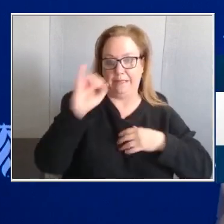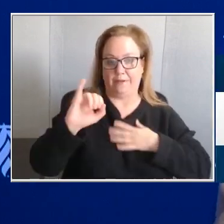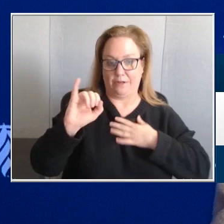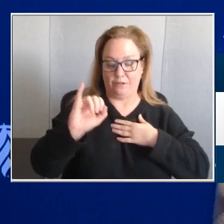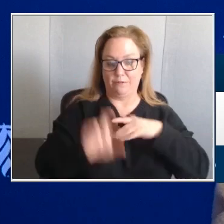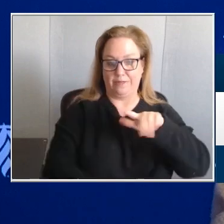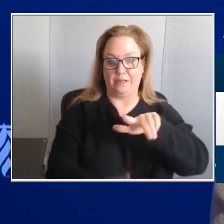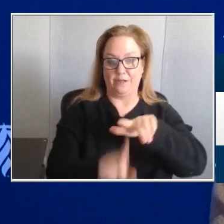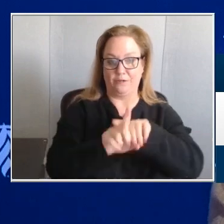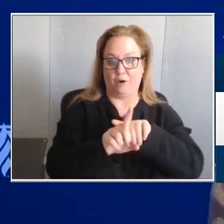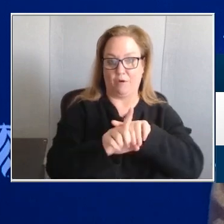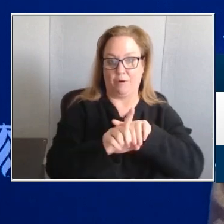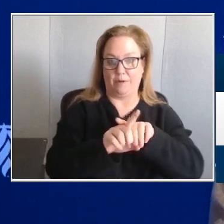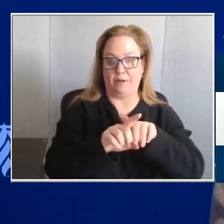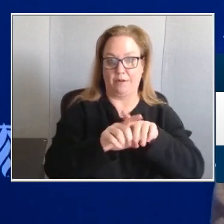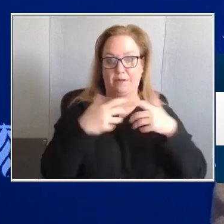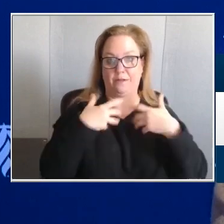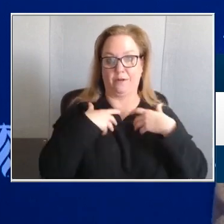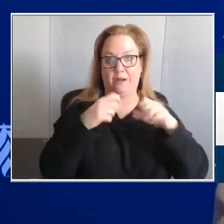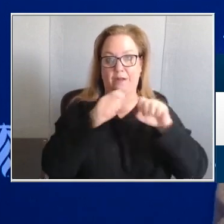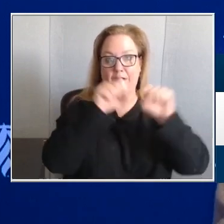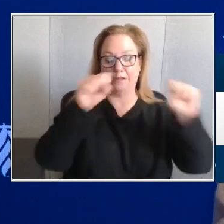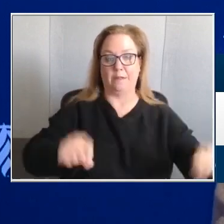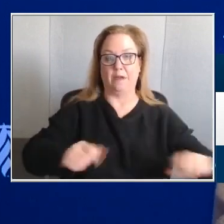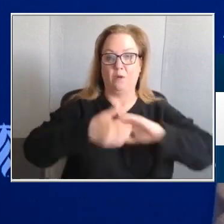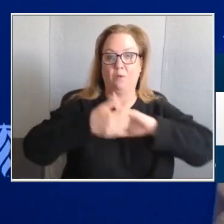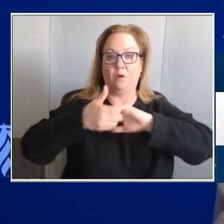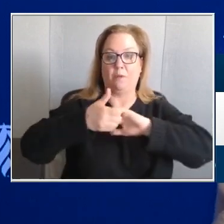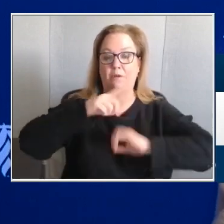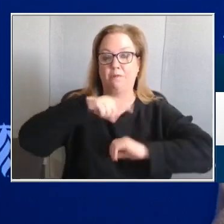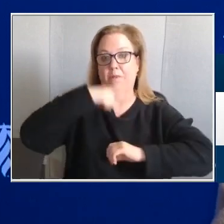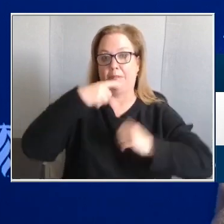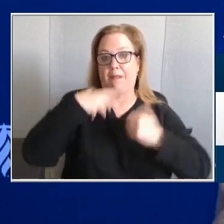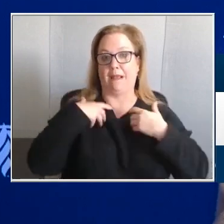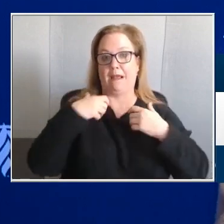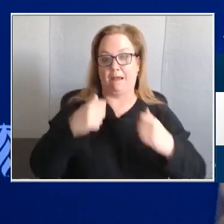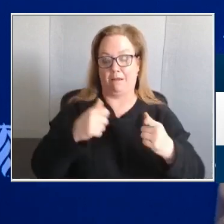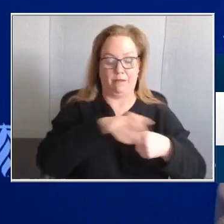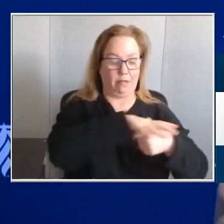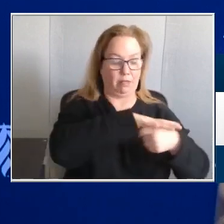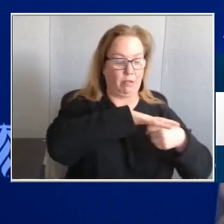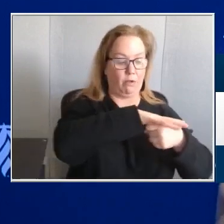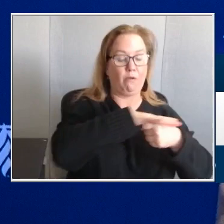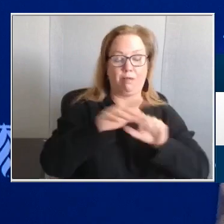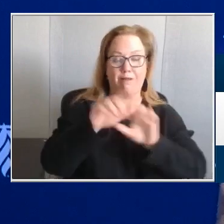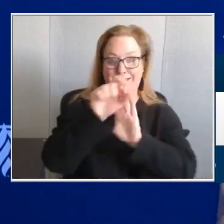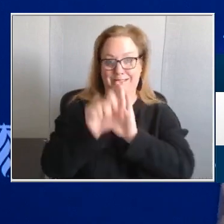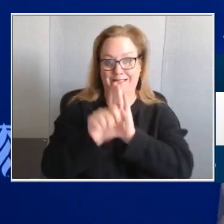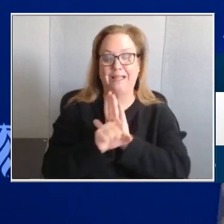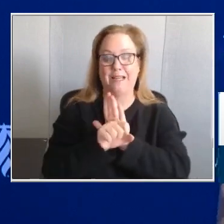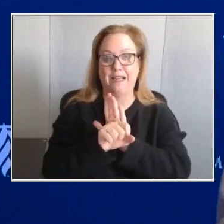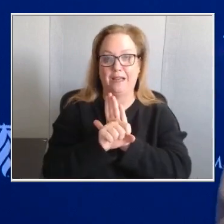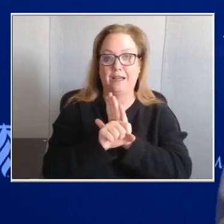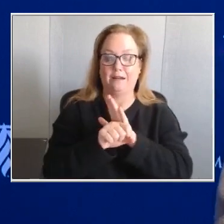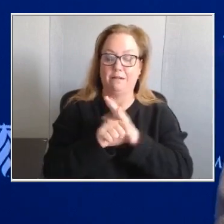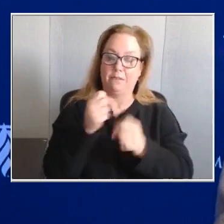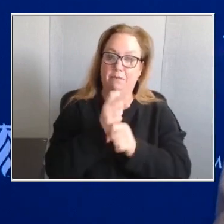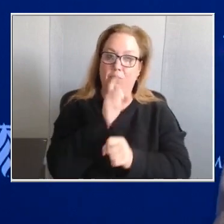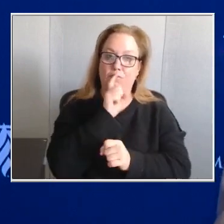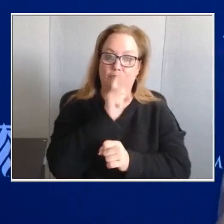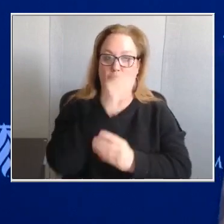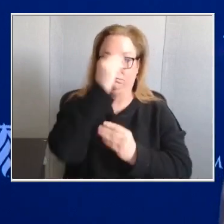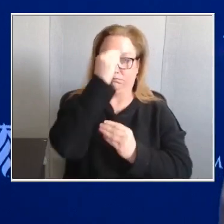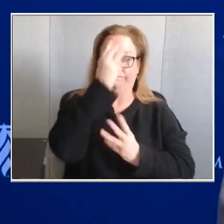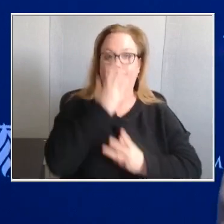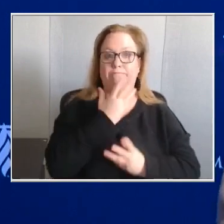system. We're partnering really closely with our public health authorities, both local and state, to make sure we are informed of any concerns